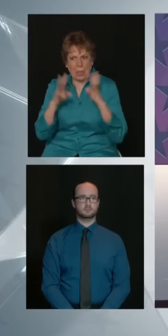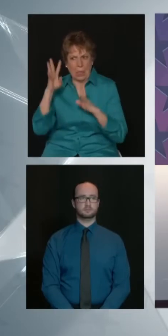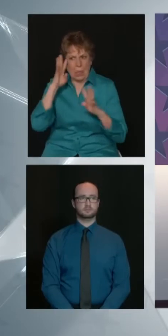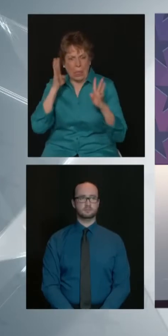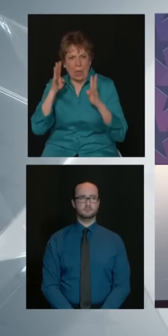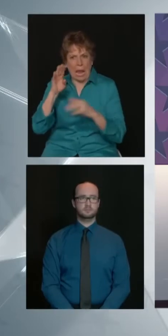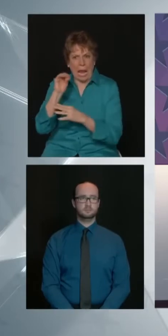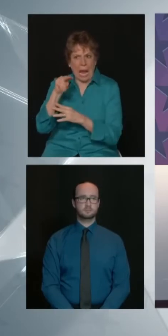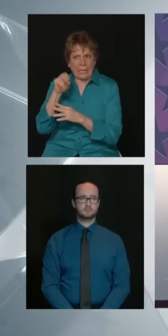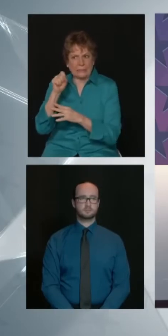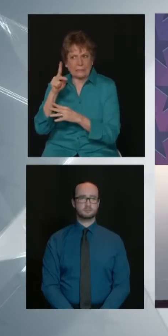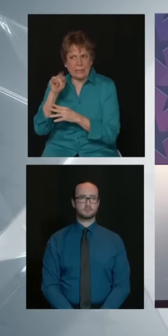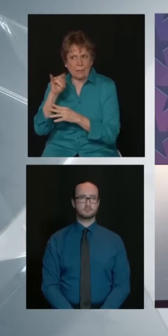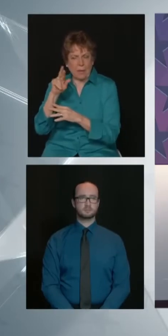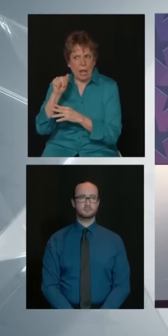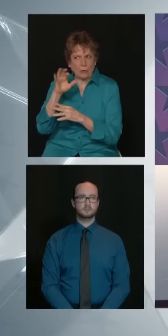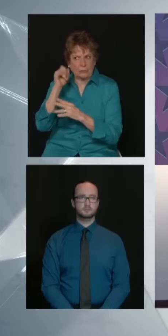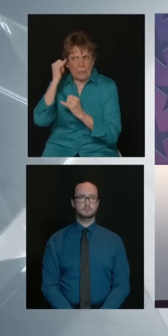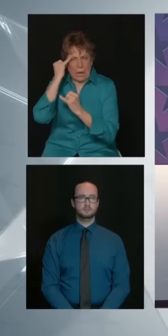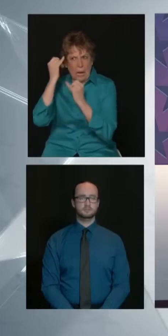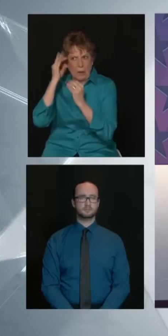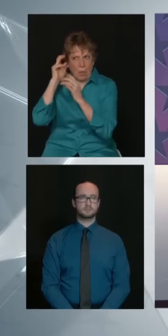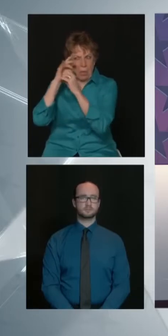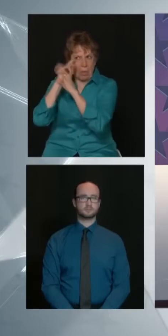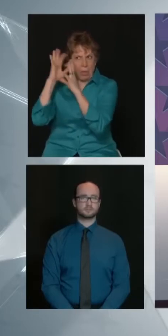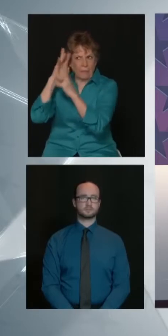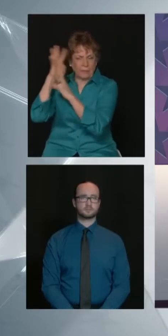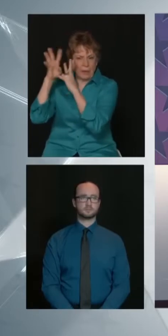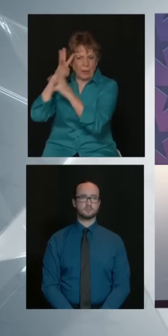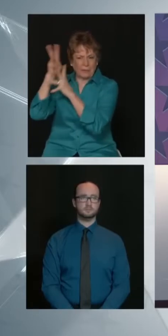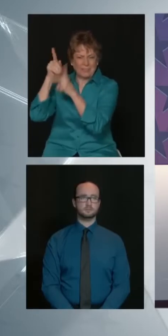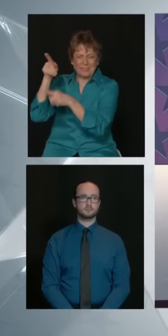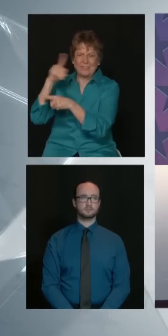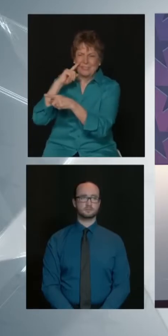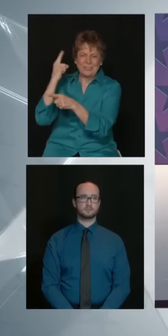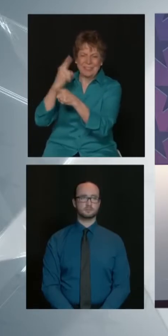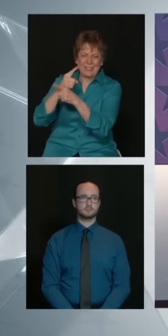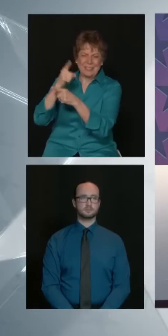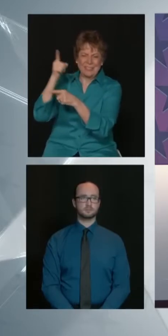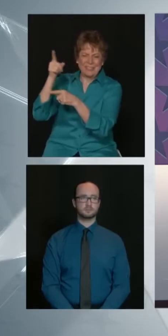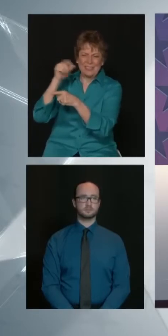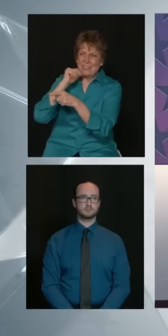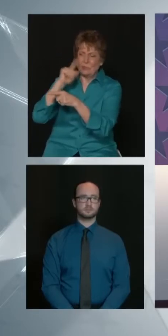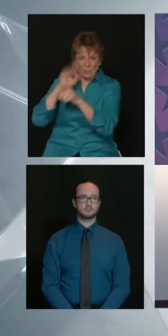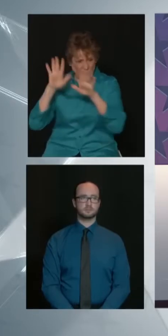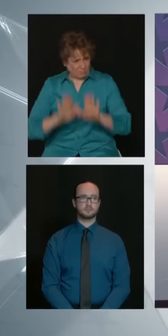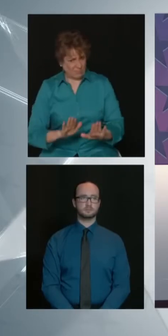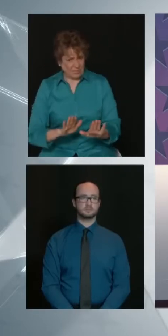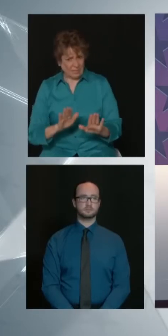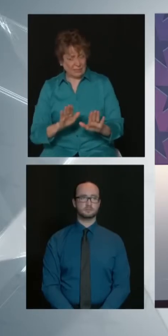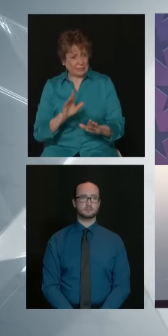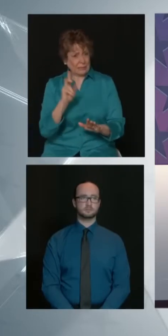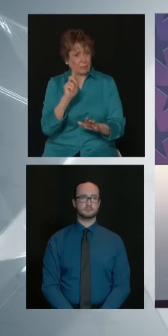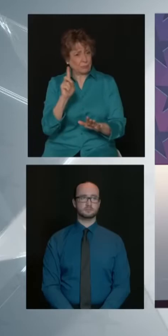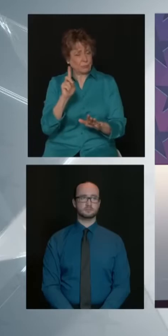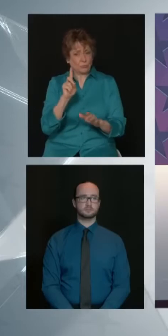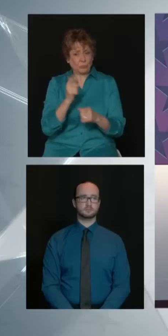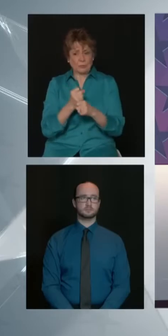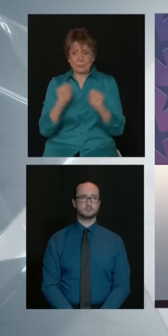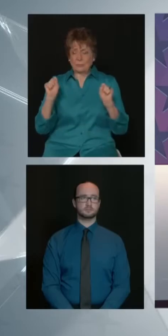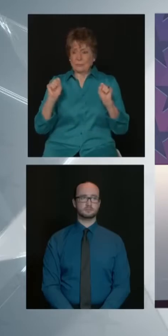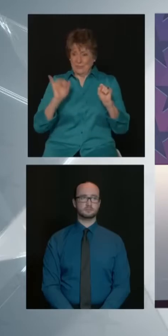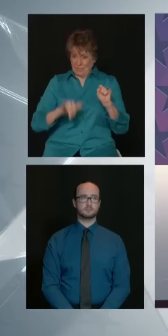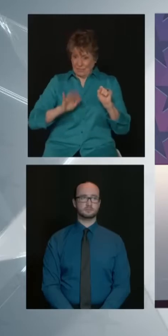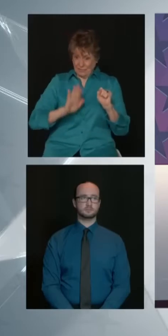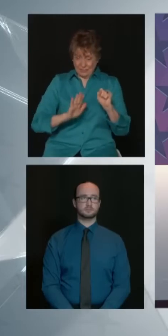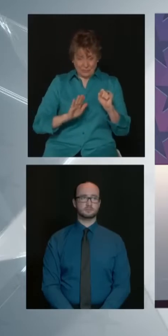here, you know, this election in 2024. I mean, we could wind up in a situation where the wheels come off of our democracy. And